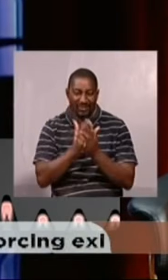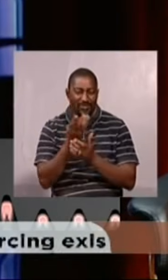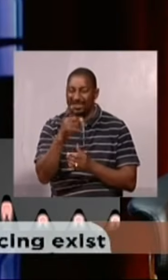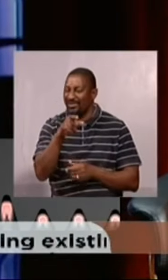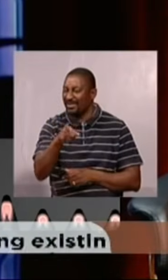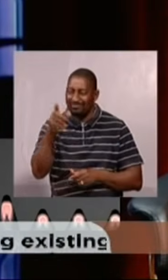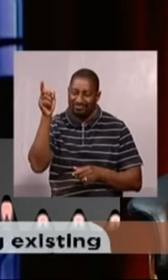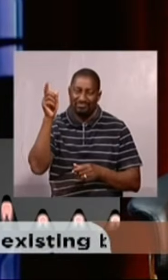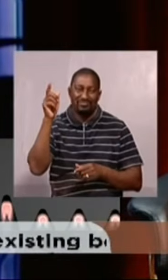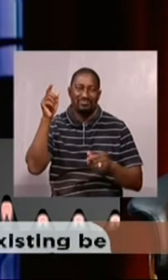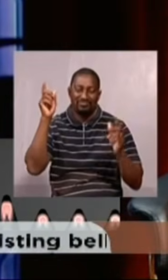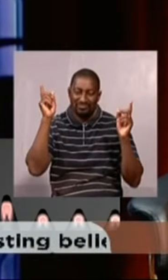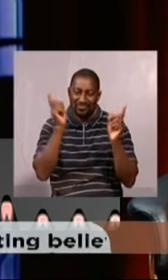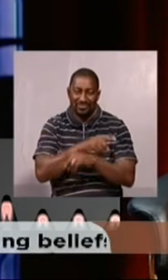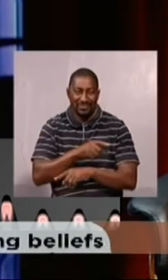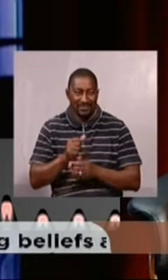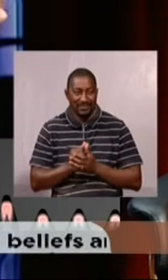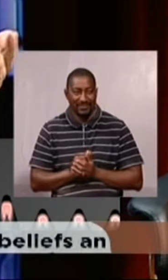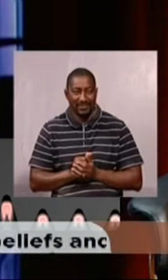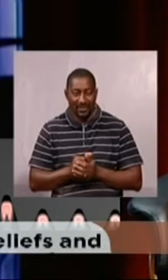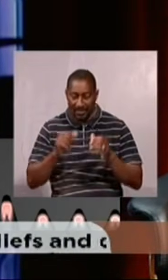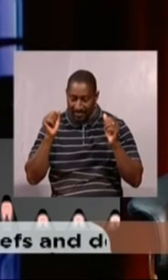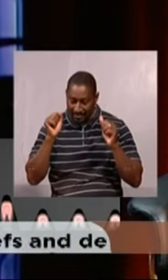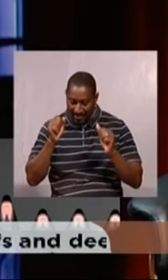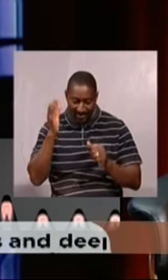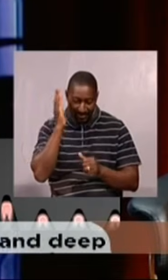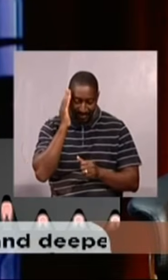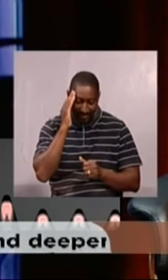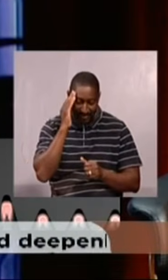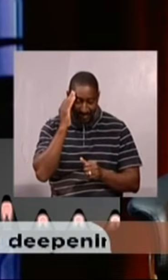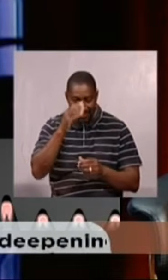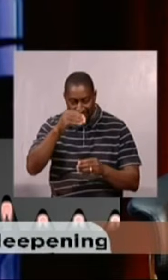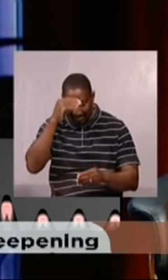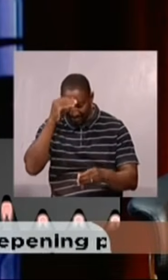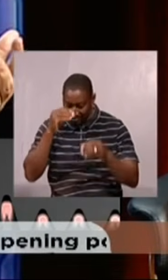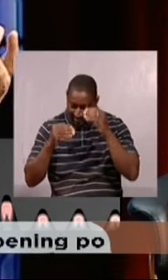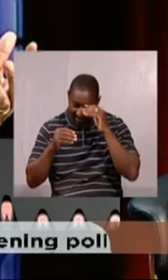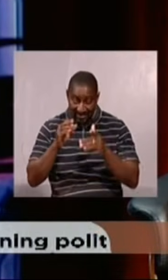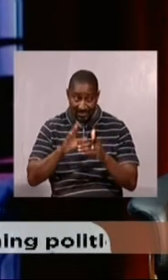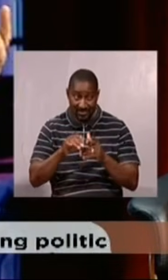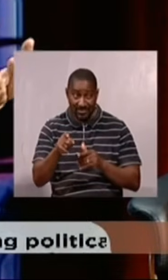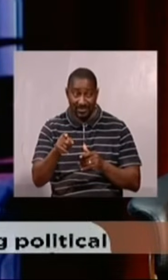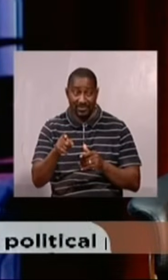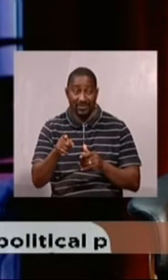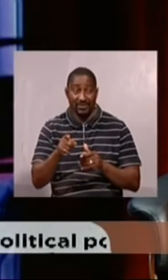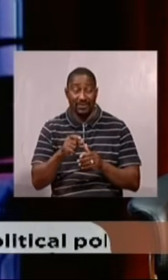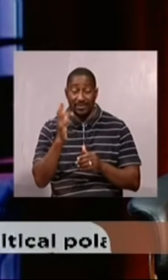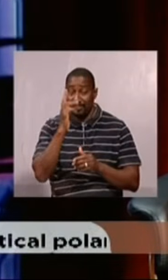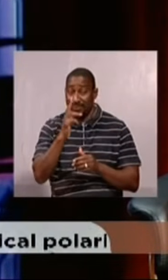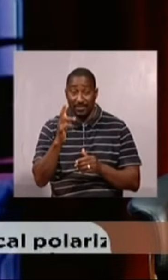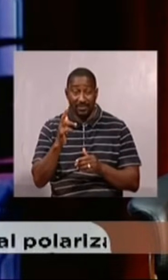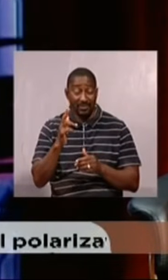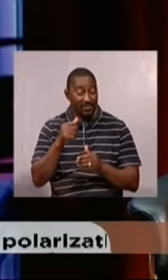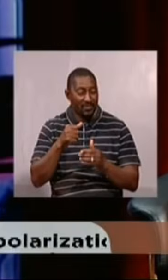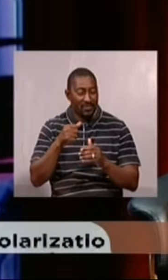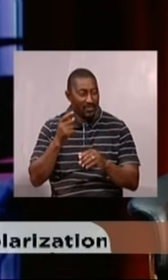State of the Union speech. So we need to be educated, all of us, and we're all in vulnerable to being tempted to believe this stuff.